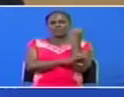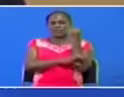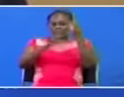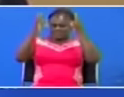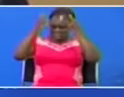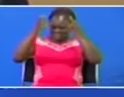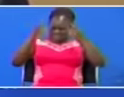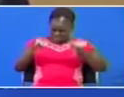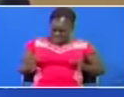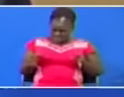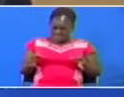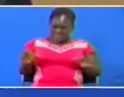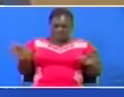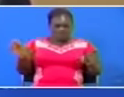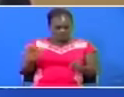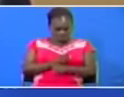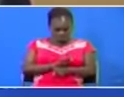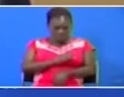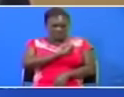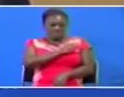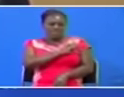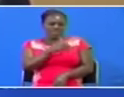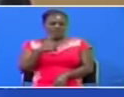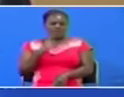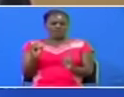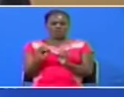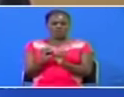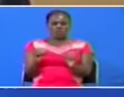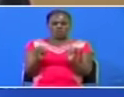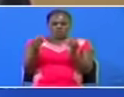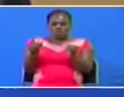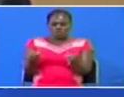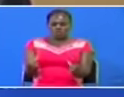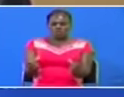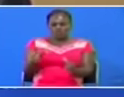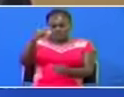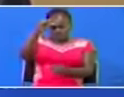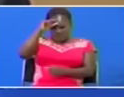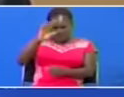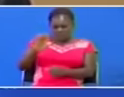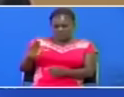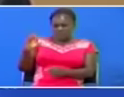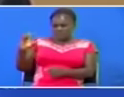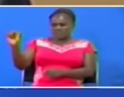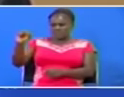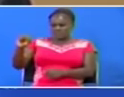decisively, without fear, deal with his government, his